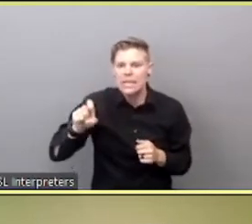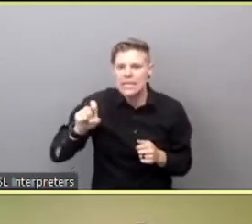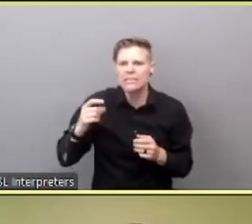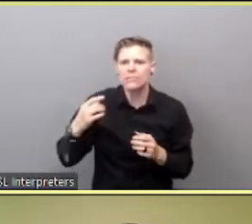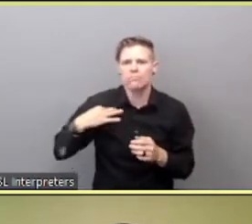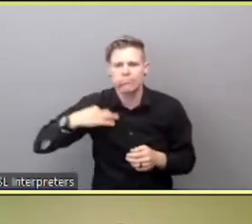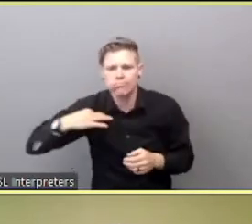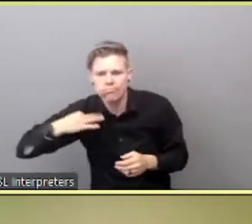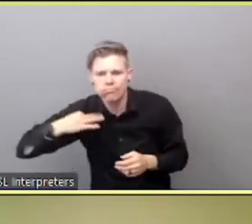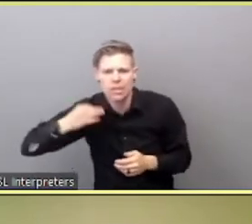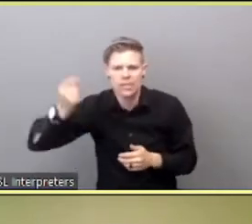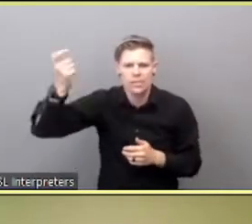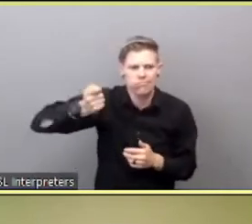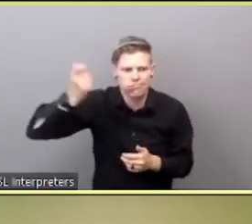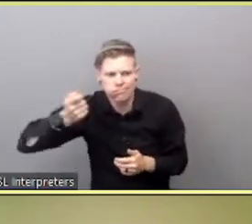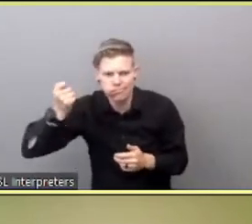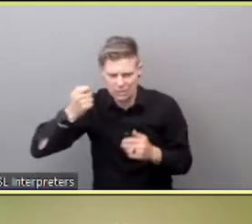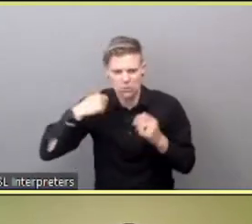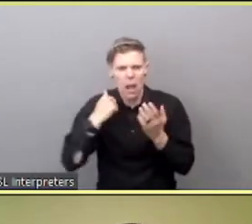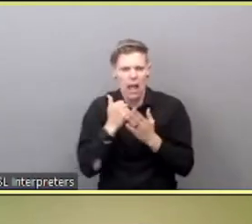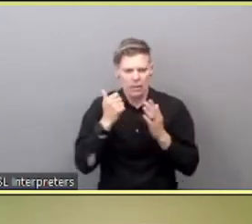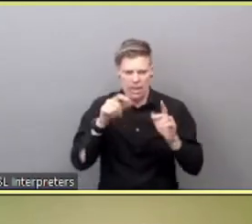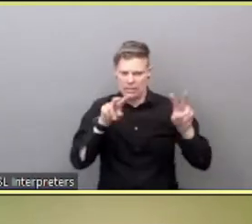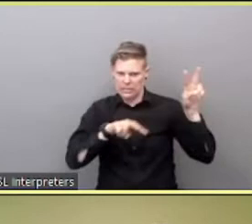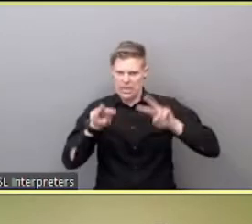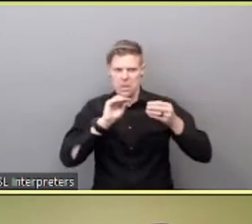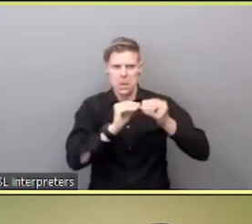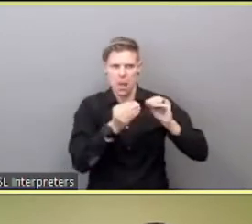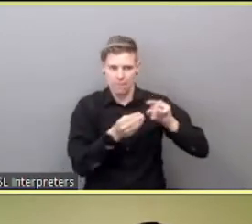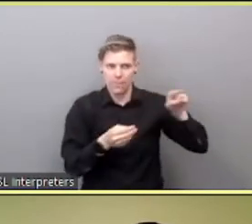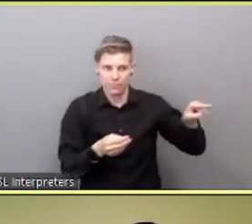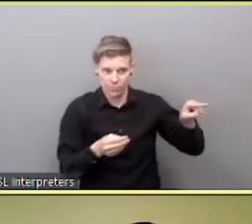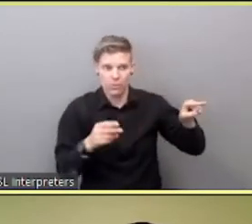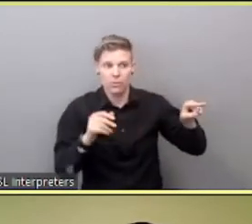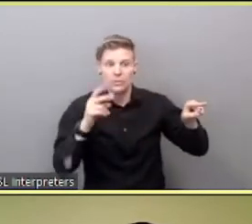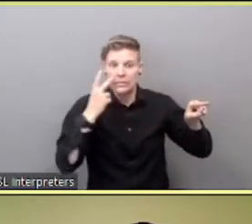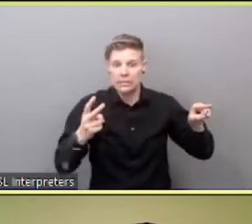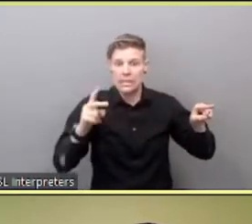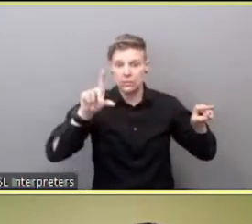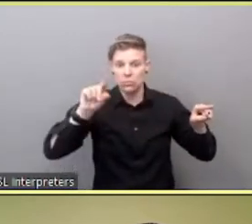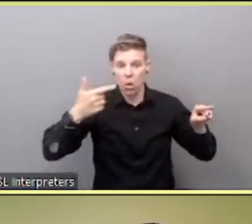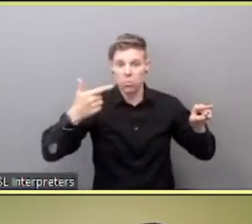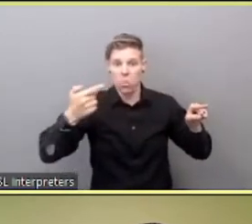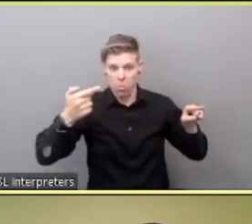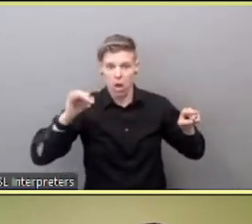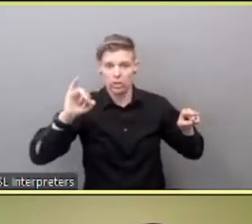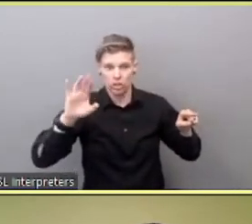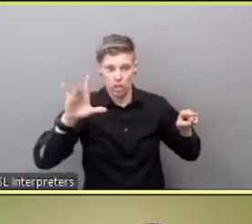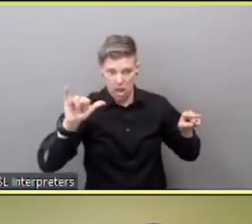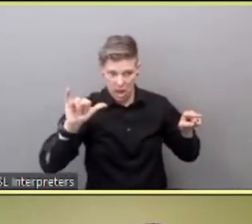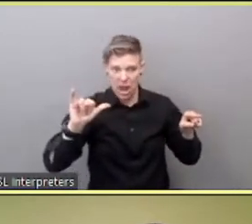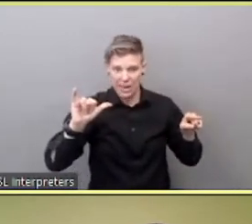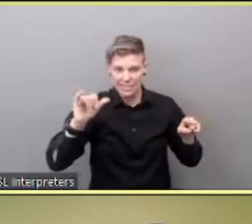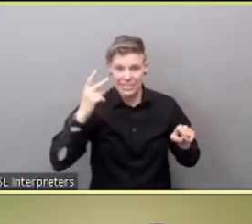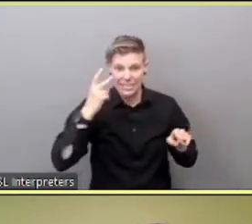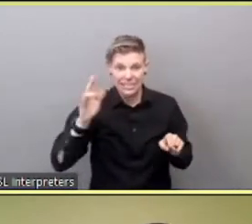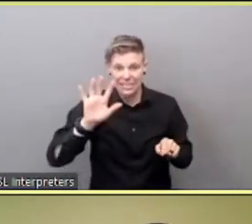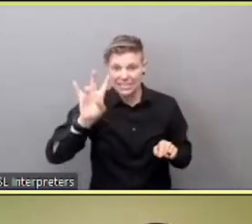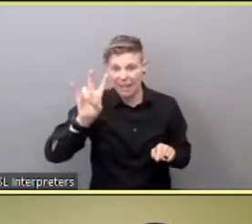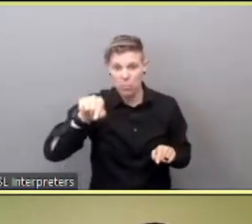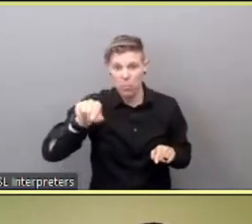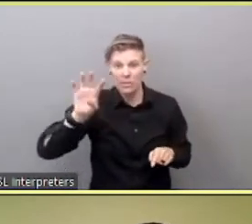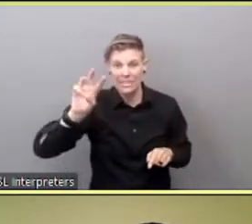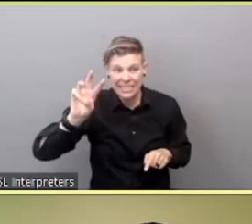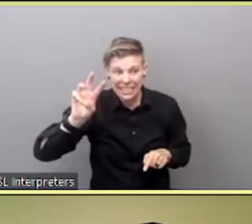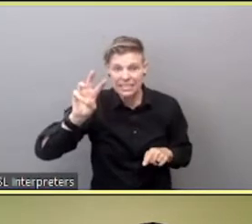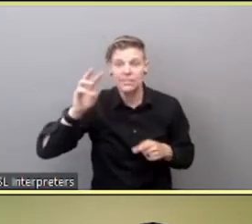here, in July of 2021, the unemployment rate for the state was 7.6. It's dropped to 7.2. And